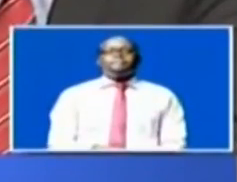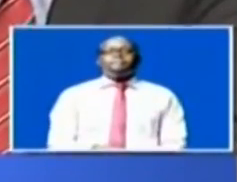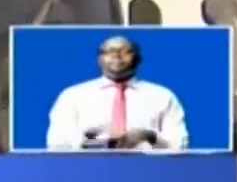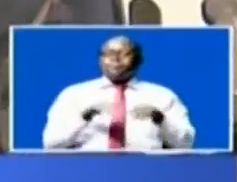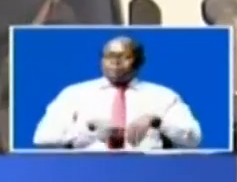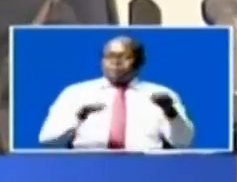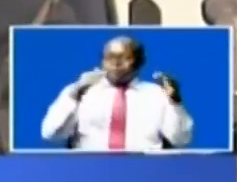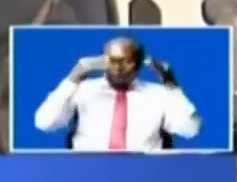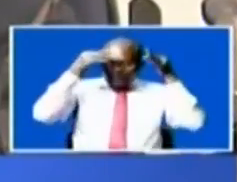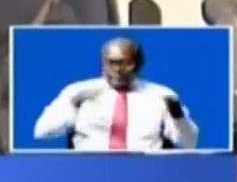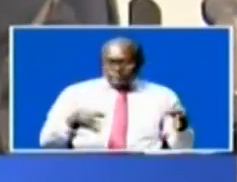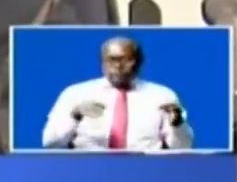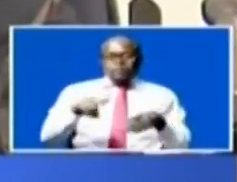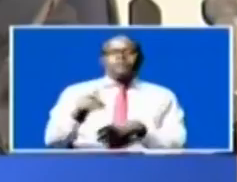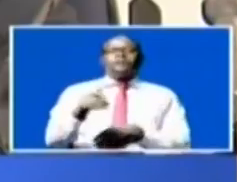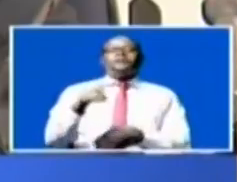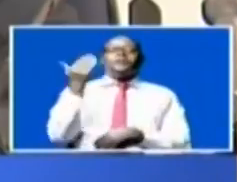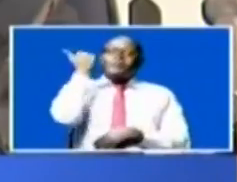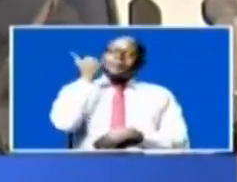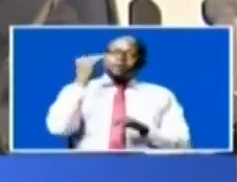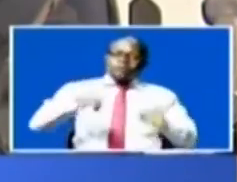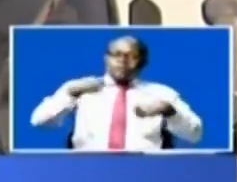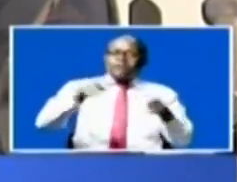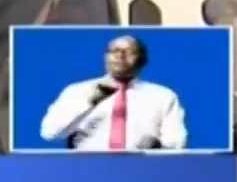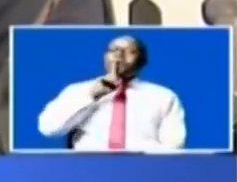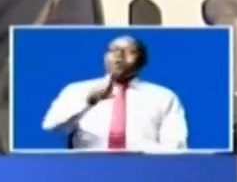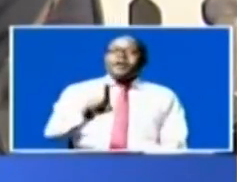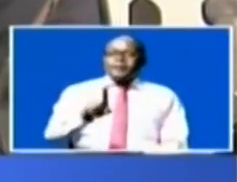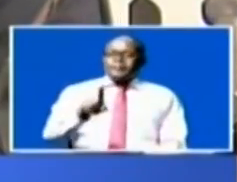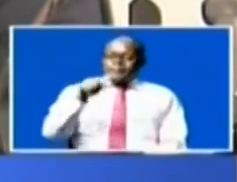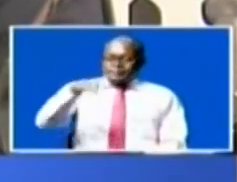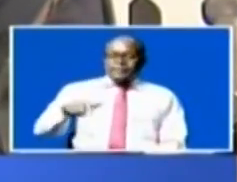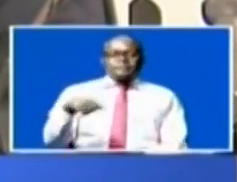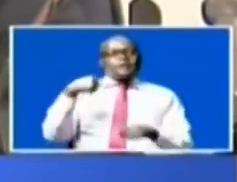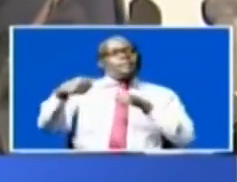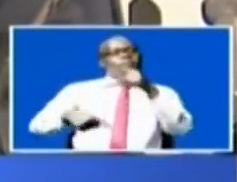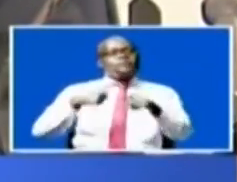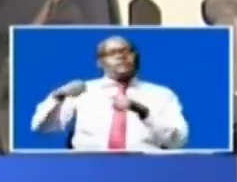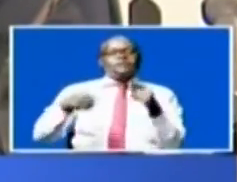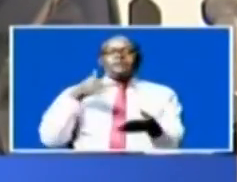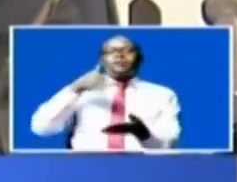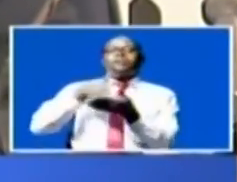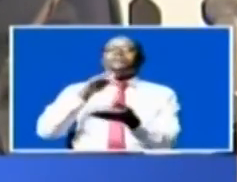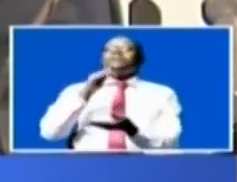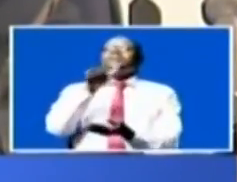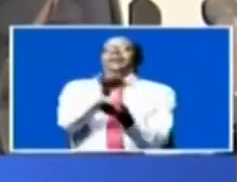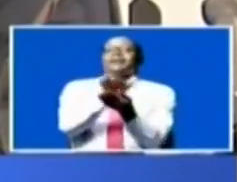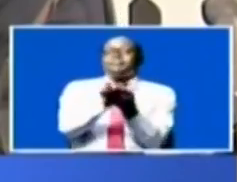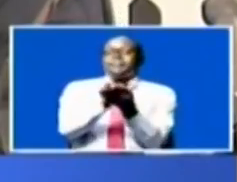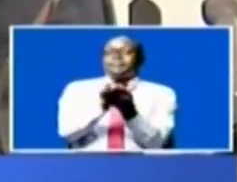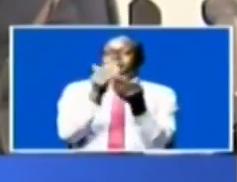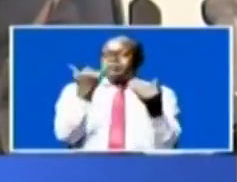said order, this Honorable Court gives the following directions: that this proceeding shall now rest at the point at which they had